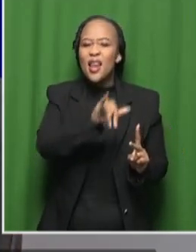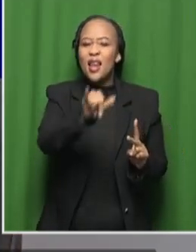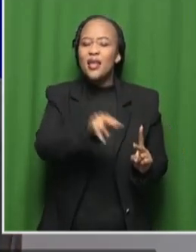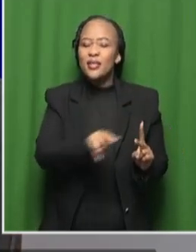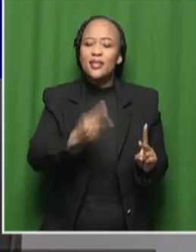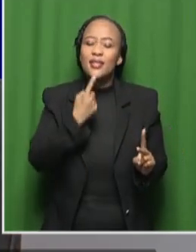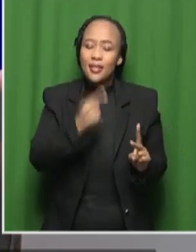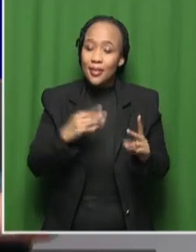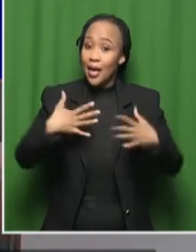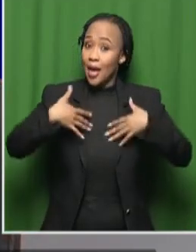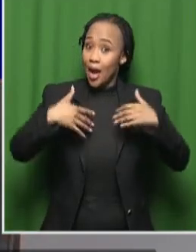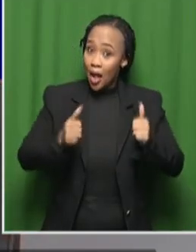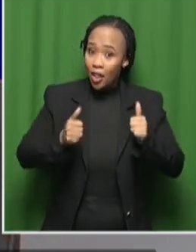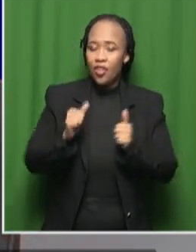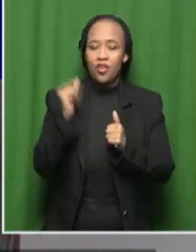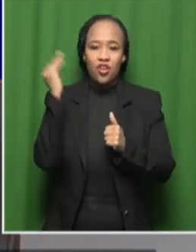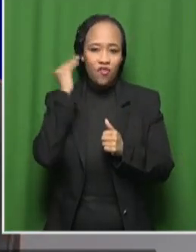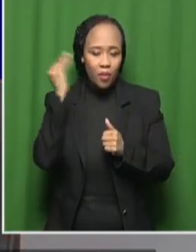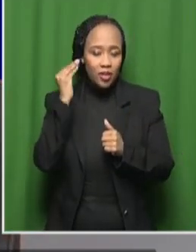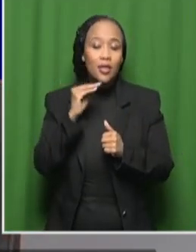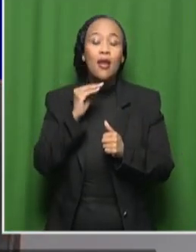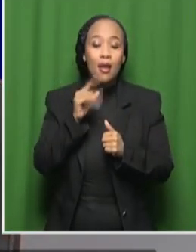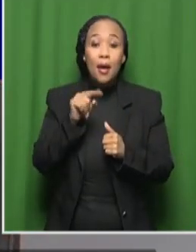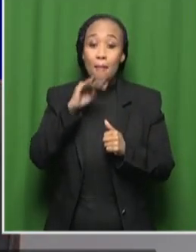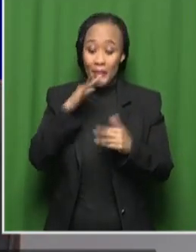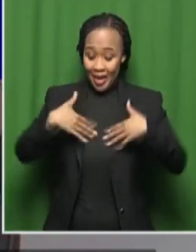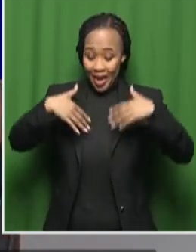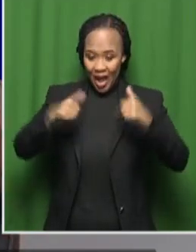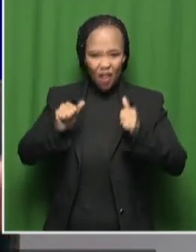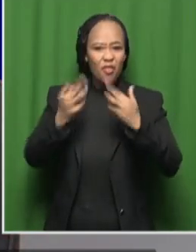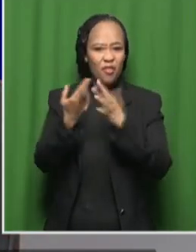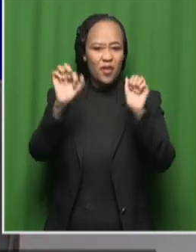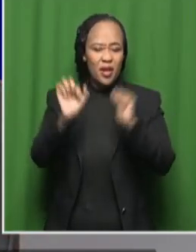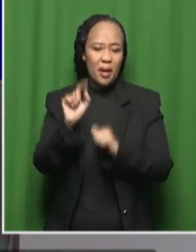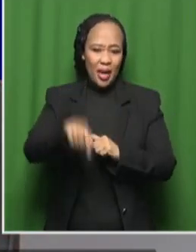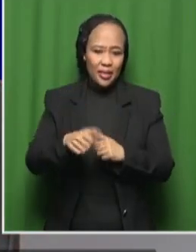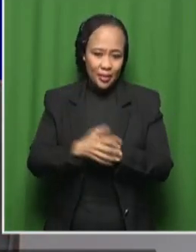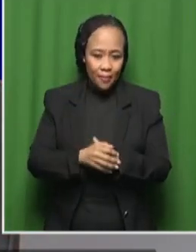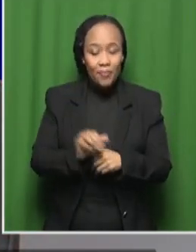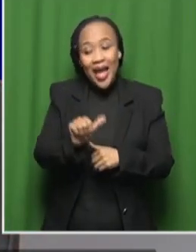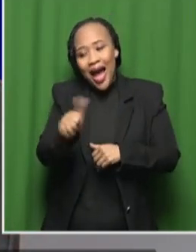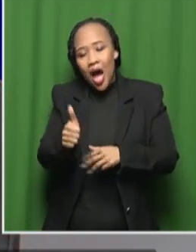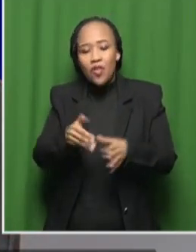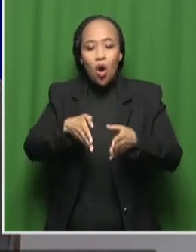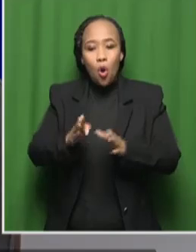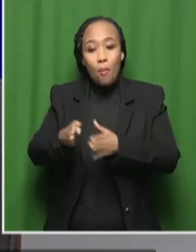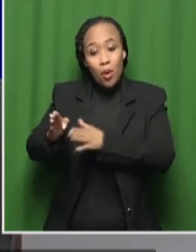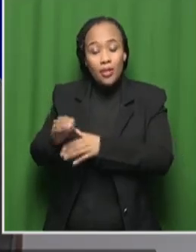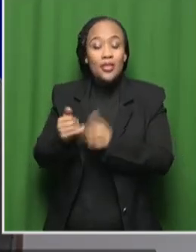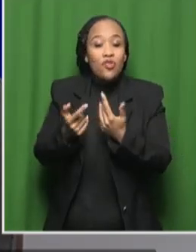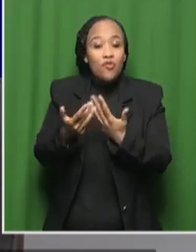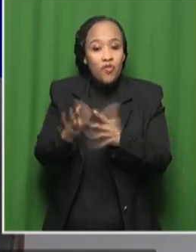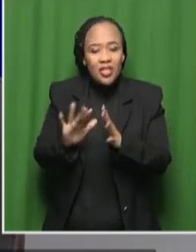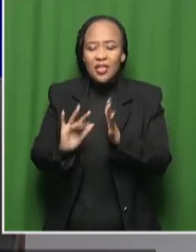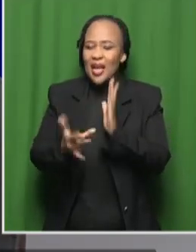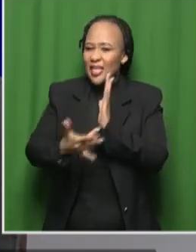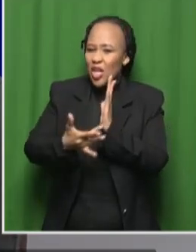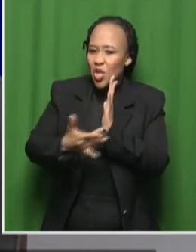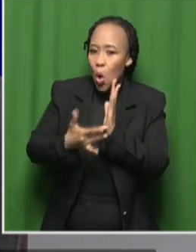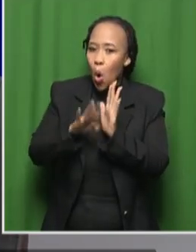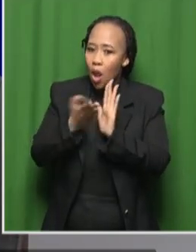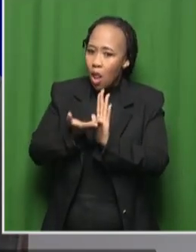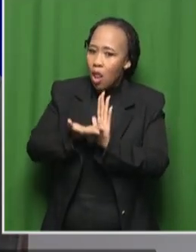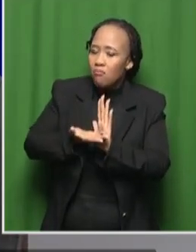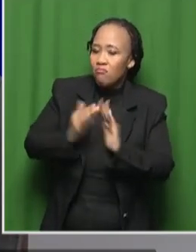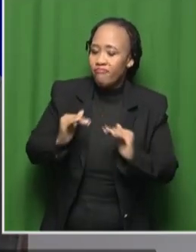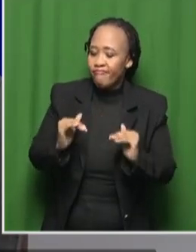information, it is your right to have access for free. Okay. However, in terms of all the other components that you've been mentioning, the technical enhancements, there's a lot of